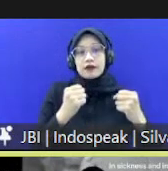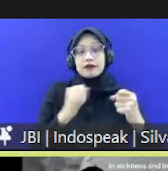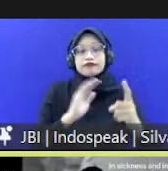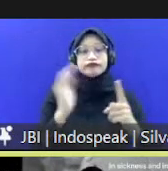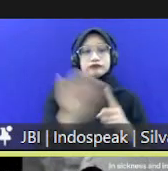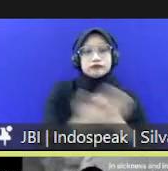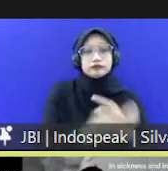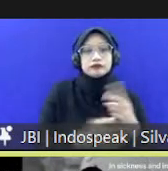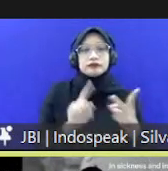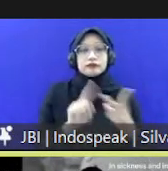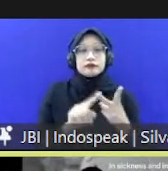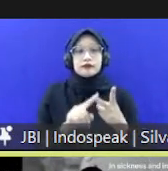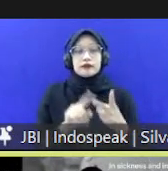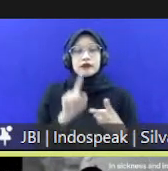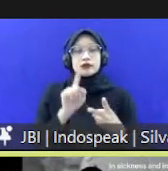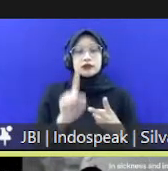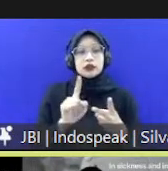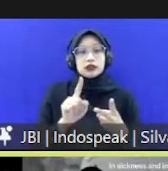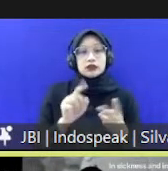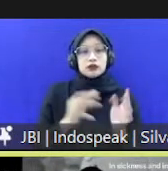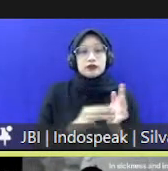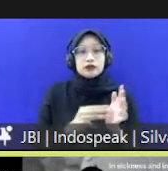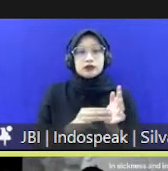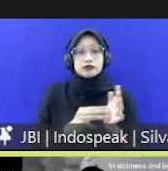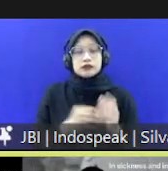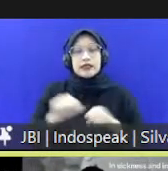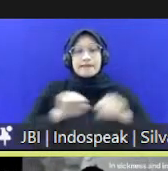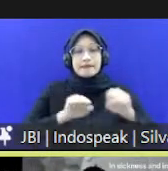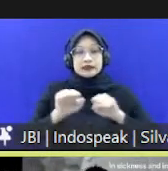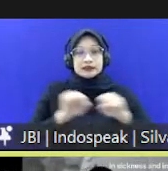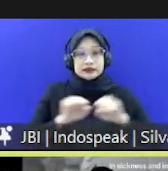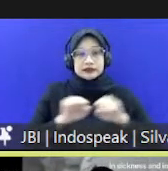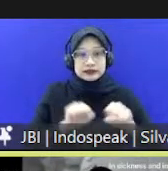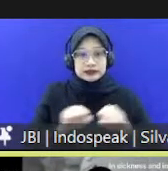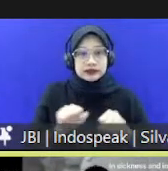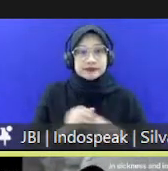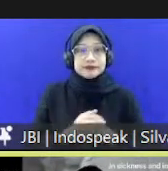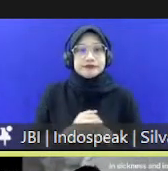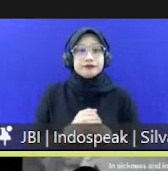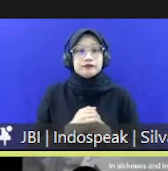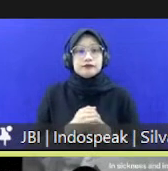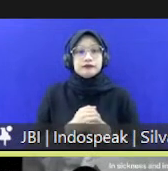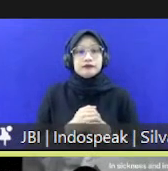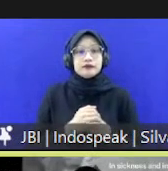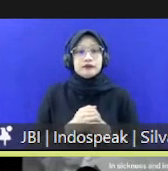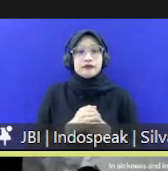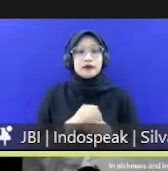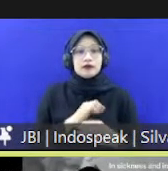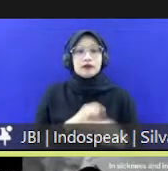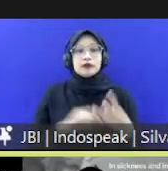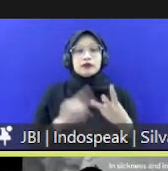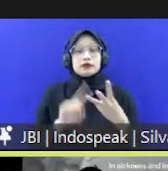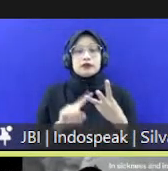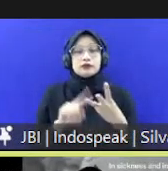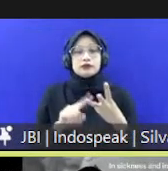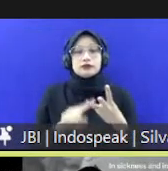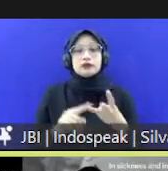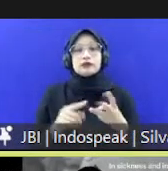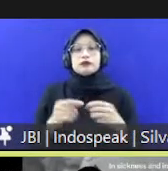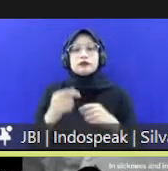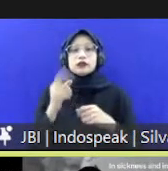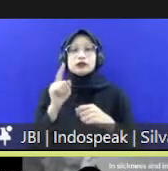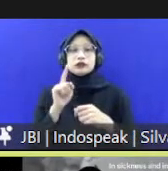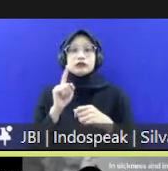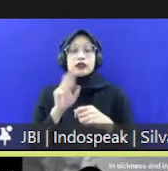health emergency pillar will save another billion. So a total of 3 billion should be